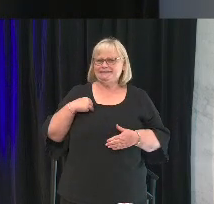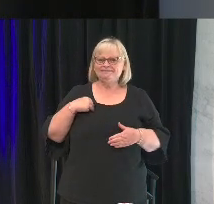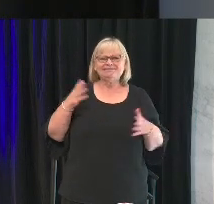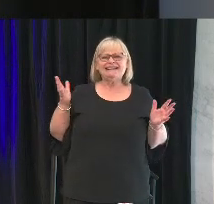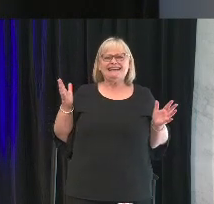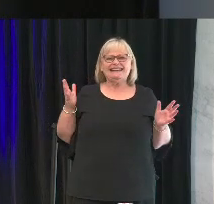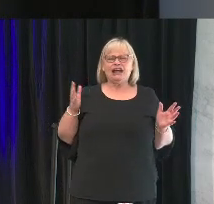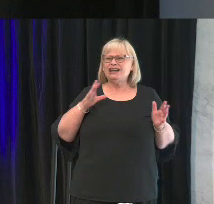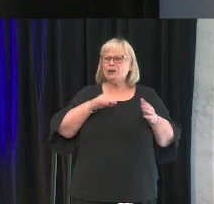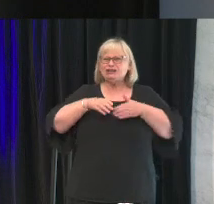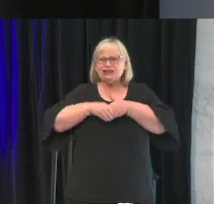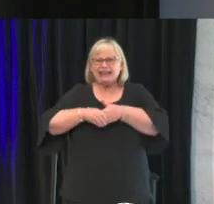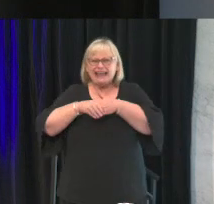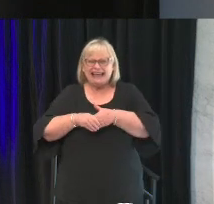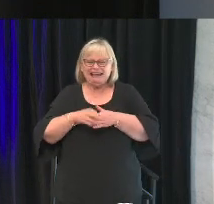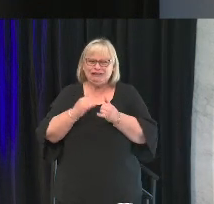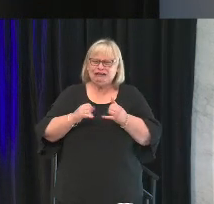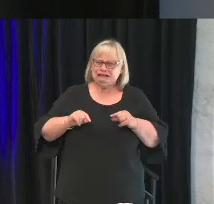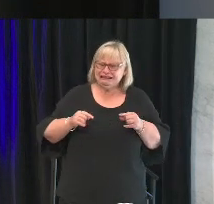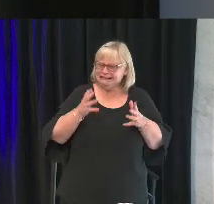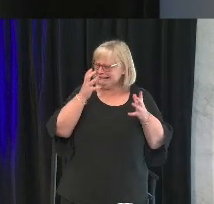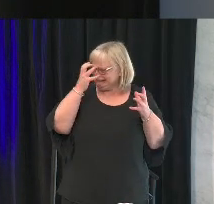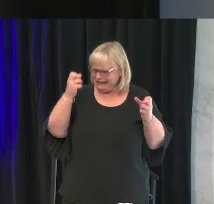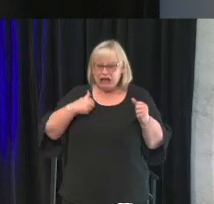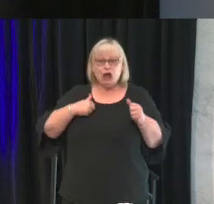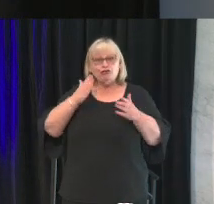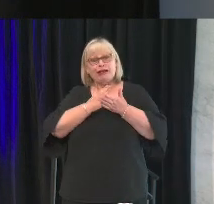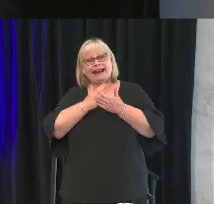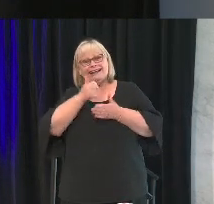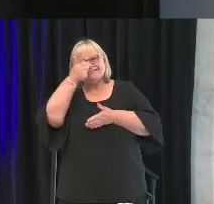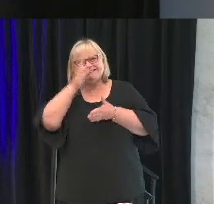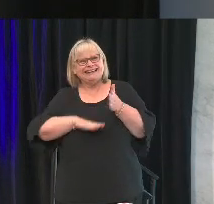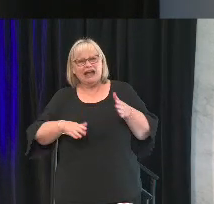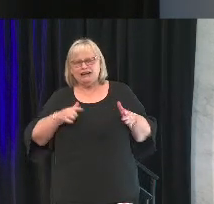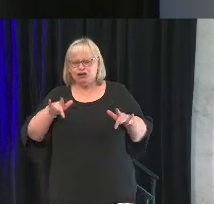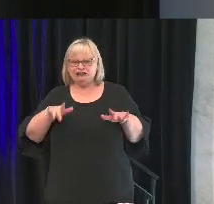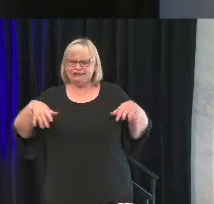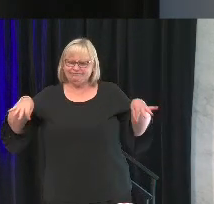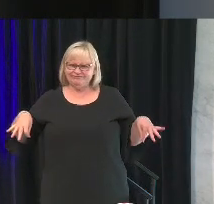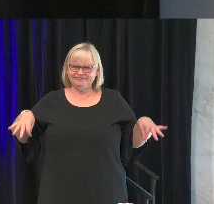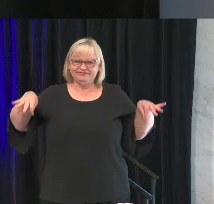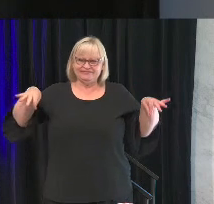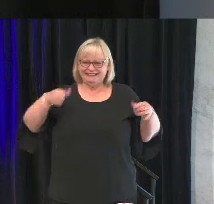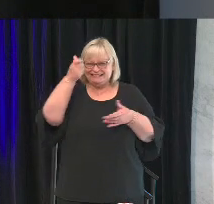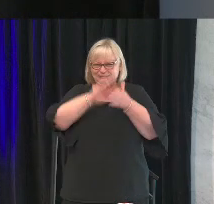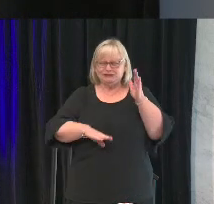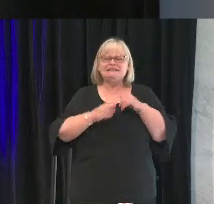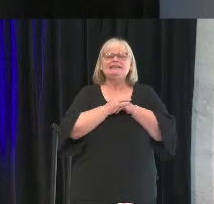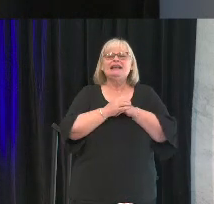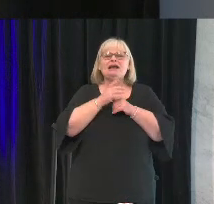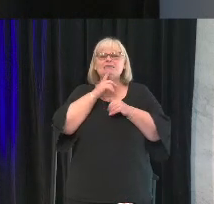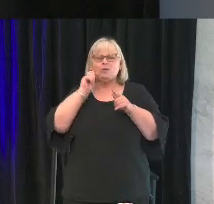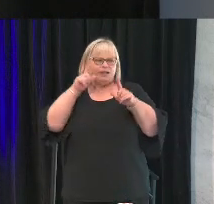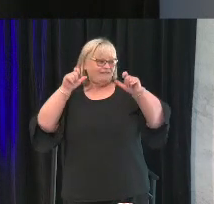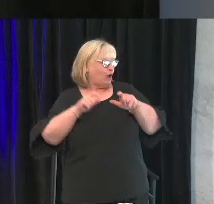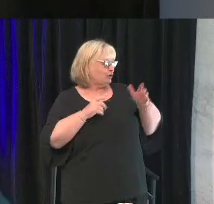find not shaking people's hands very challenging, and I haven't quite got the curtsy sorted. But photos will be taken off